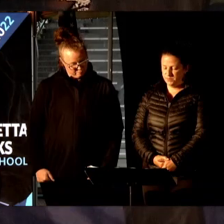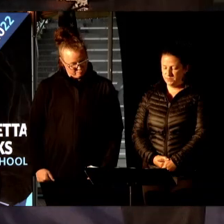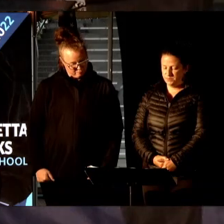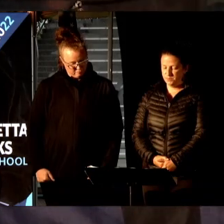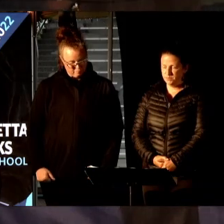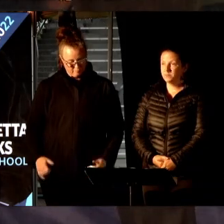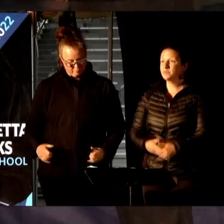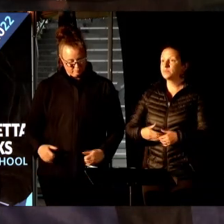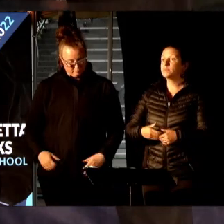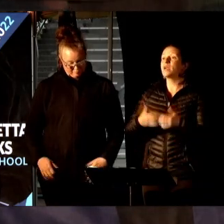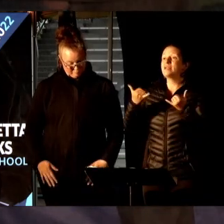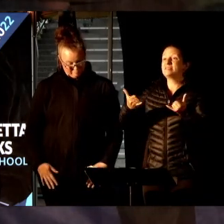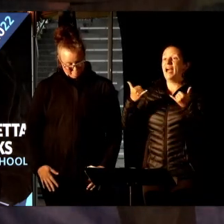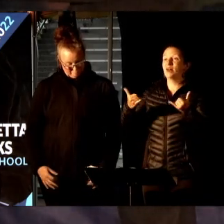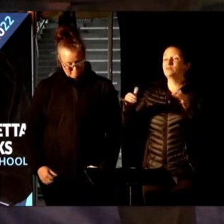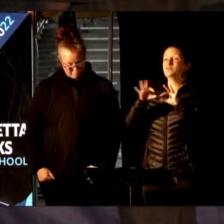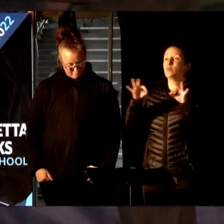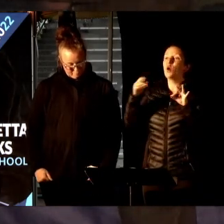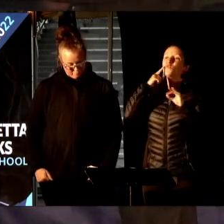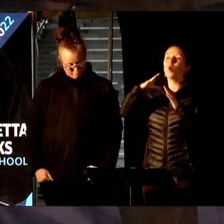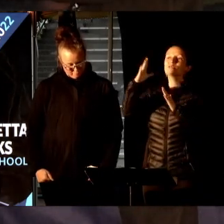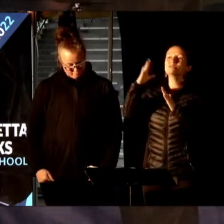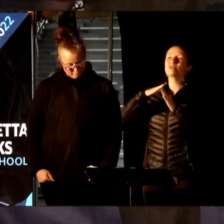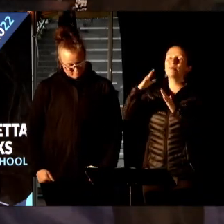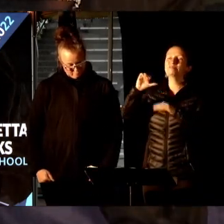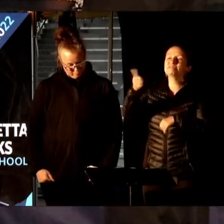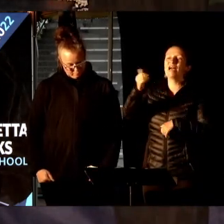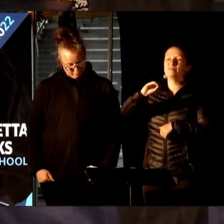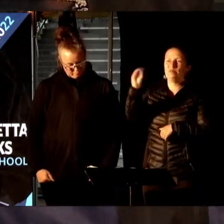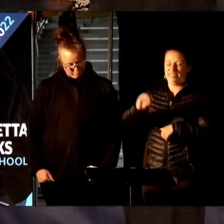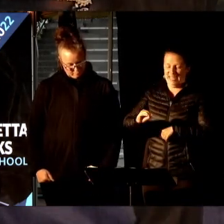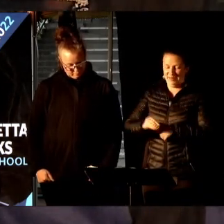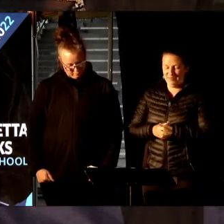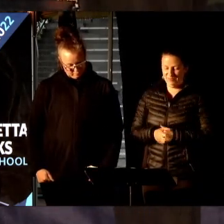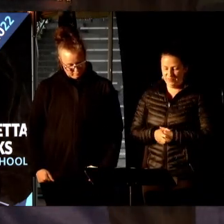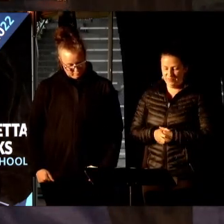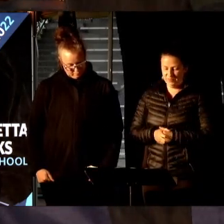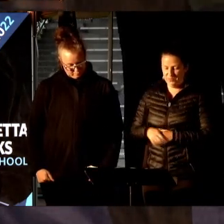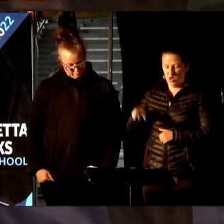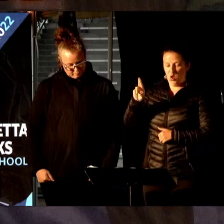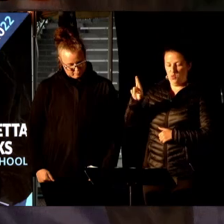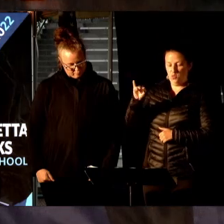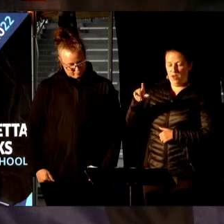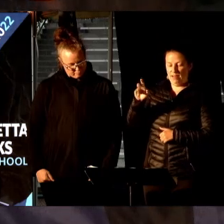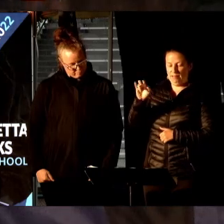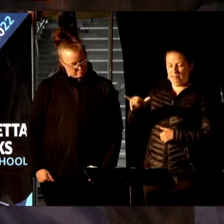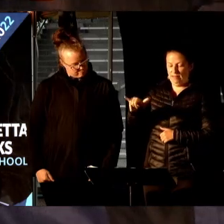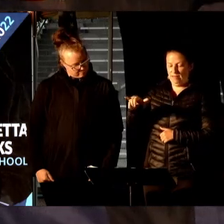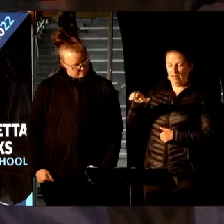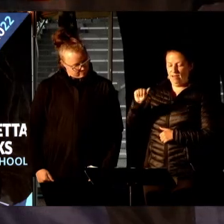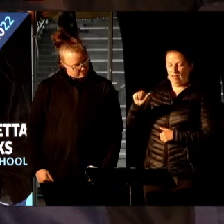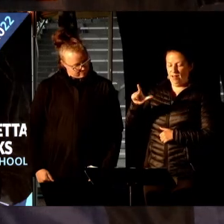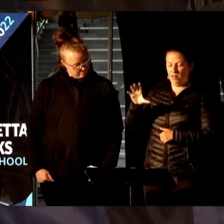Now for the diplomas of our top 10%. Riley Alcabendas, Vice President.